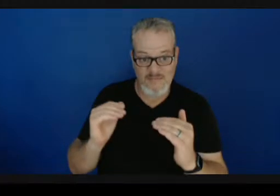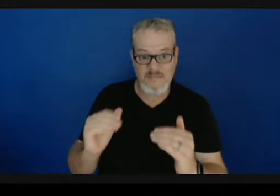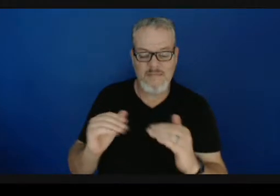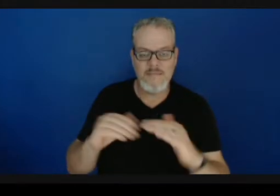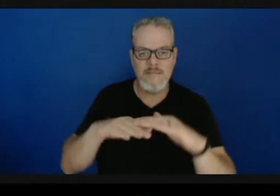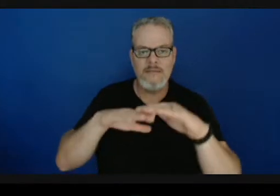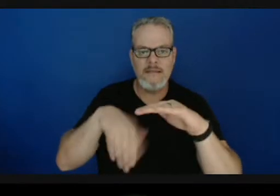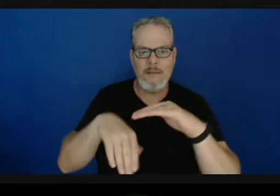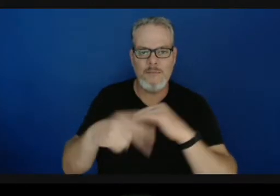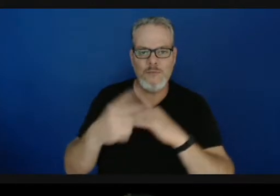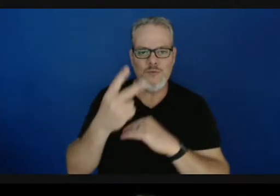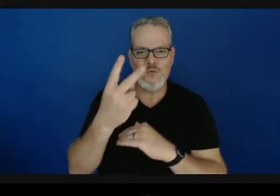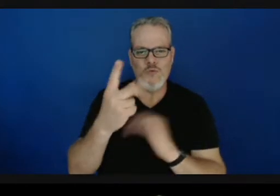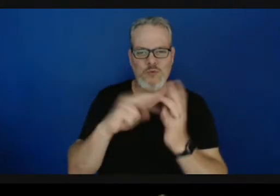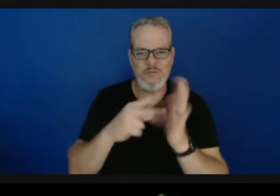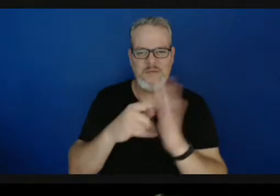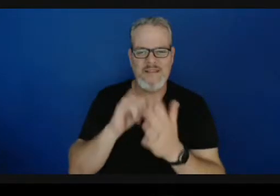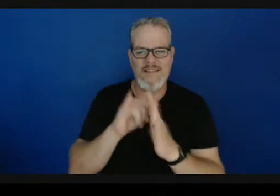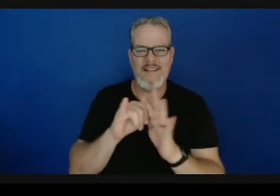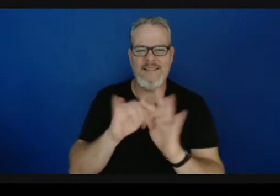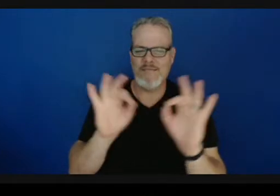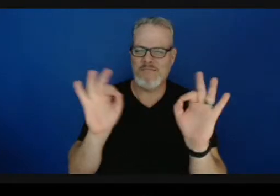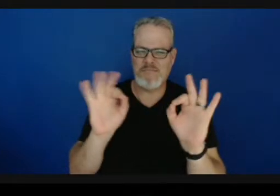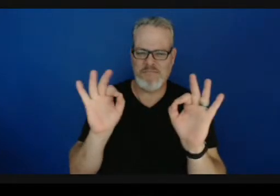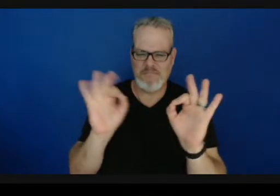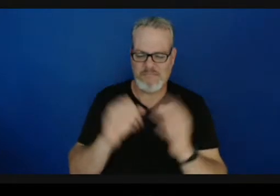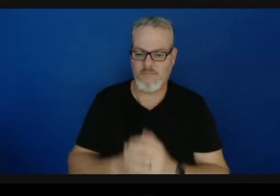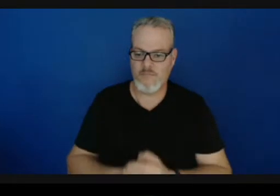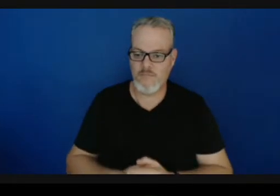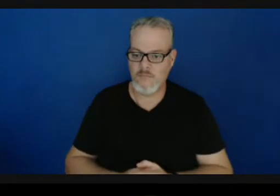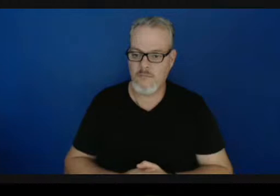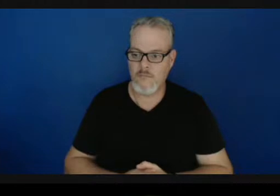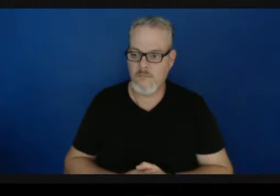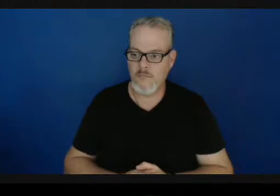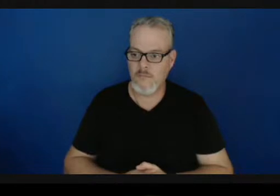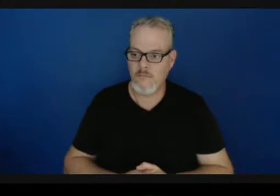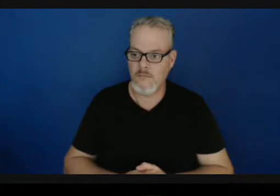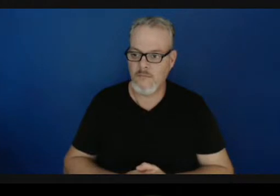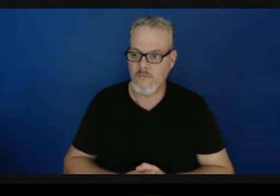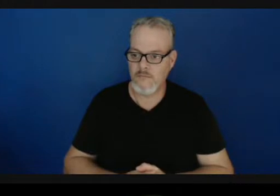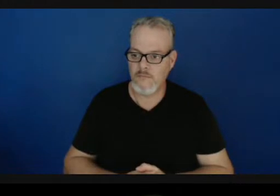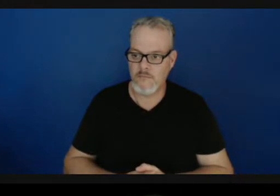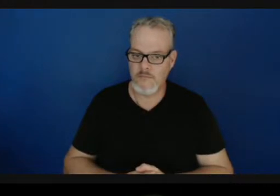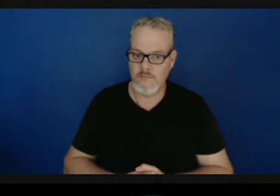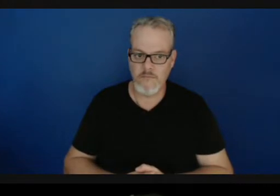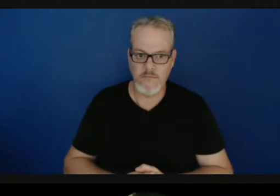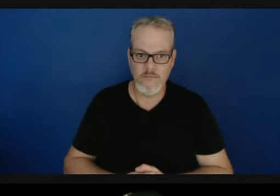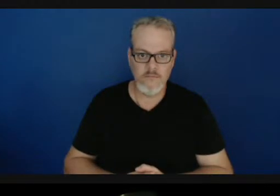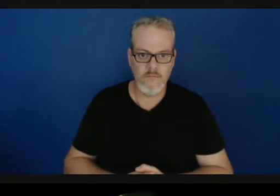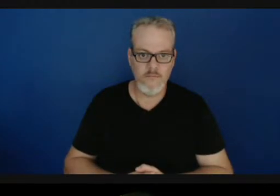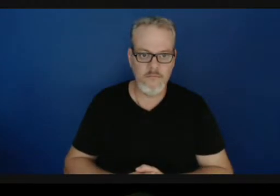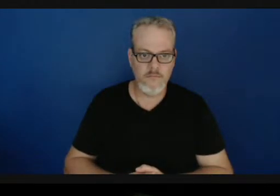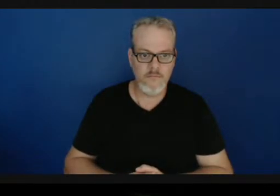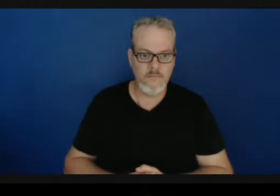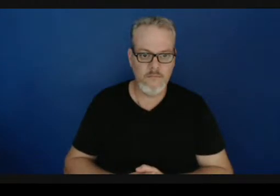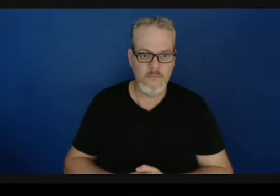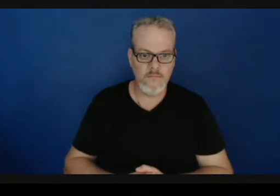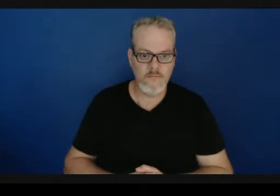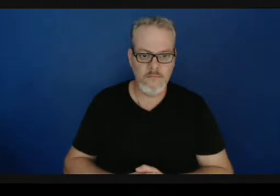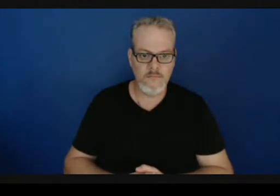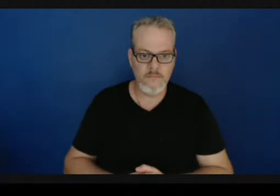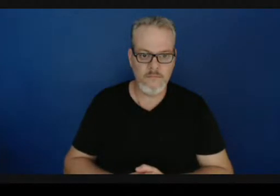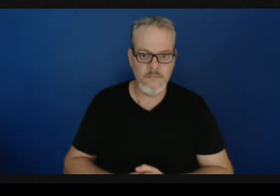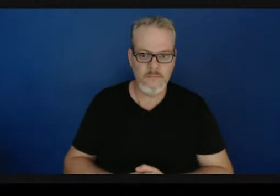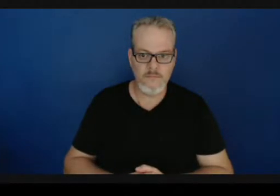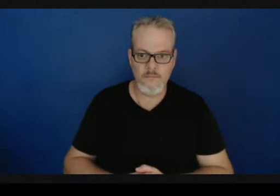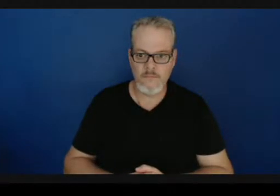was really the highlight there. And otherwise, we'll pull back to the last single day, and we can zoom out to the whole map